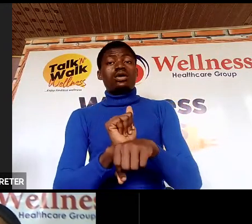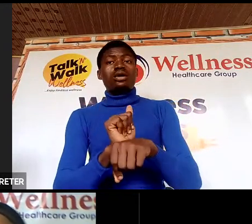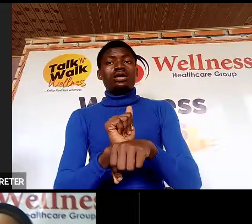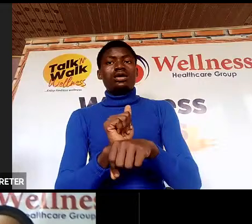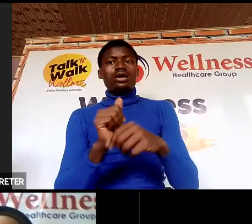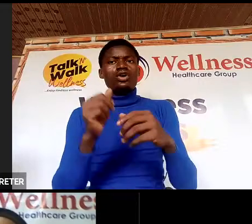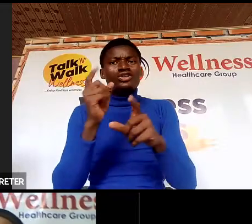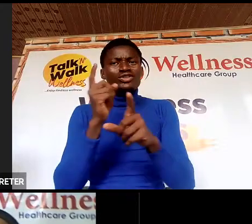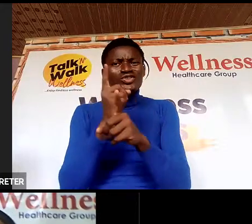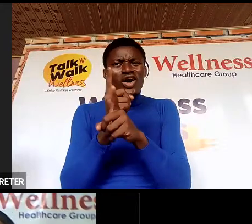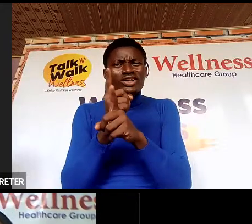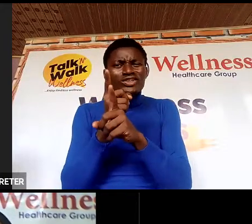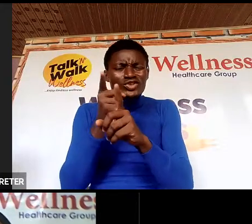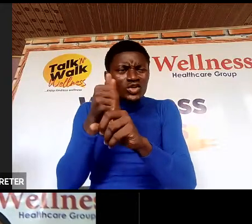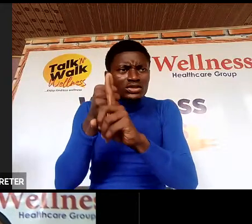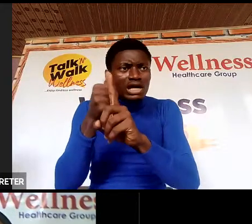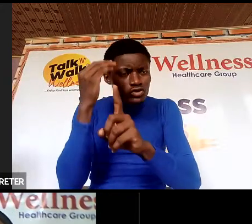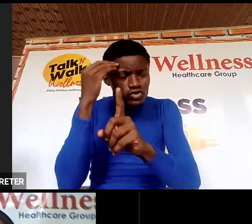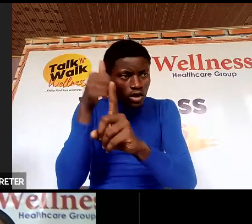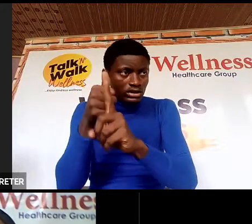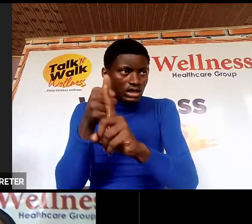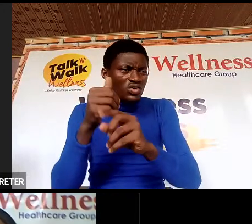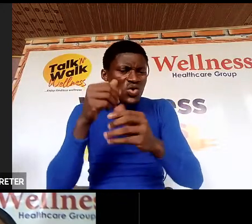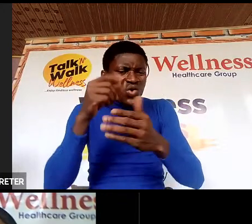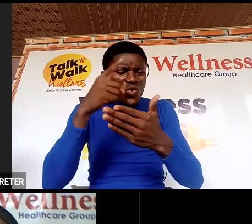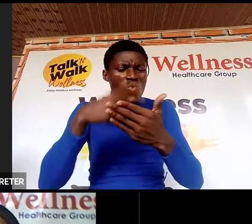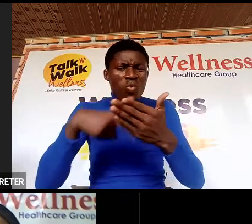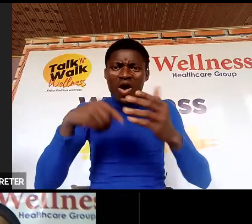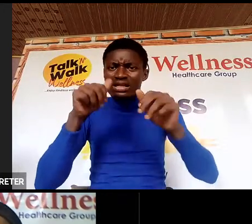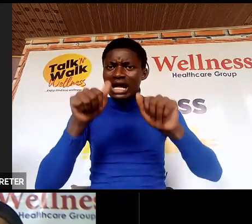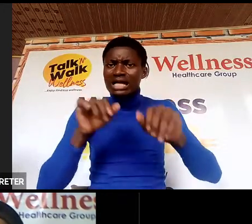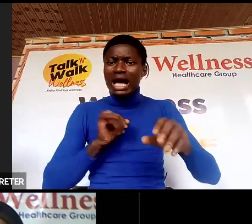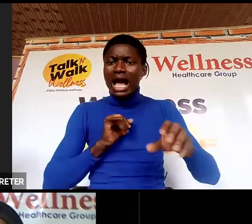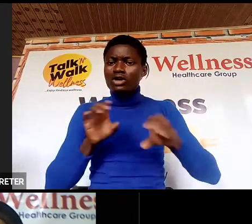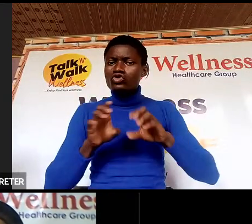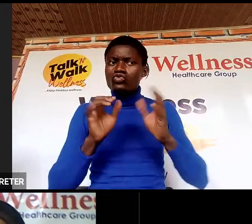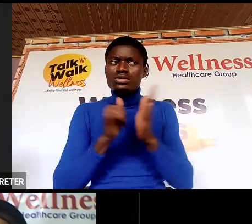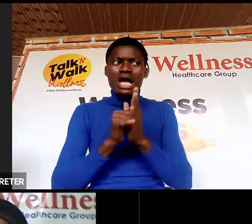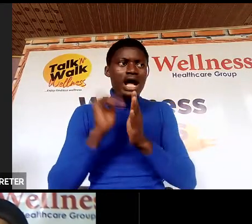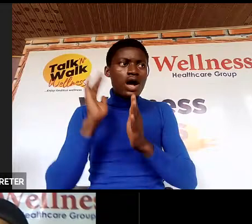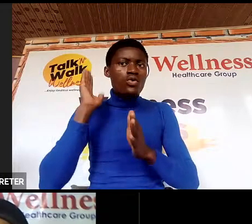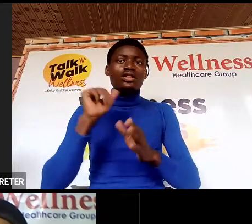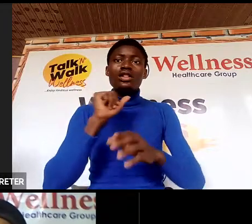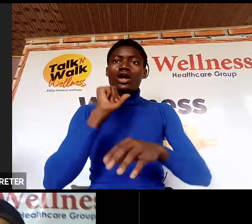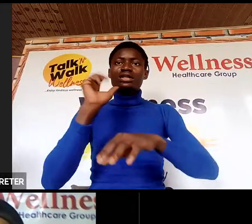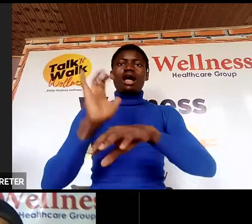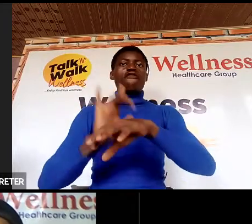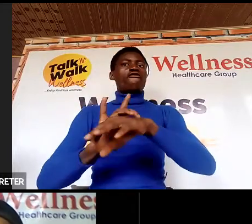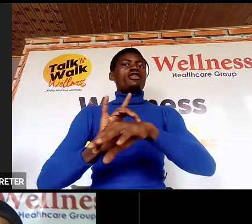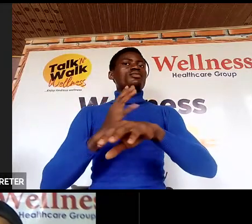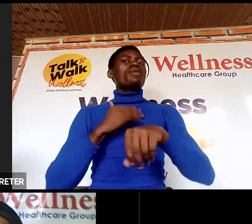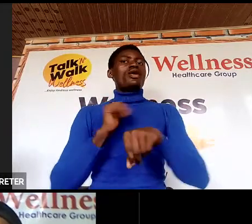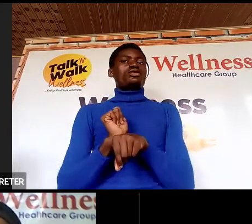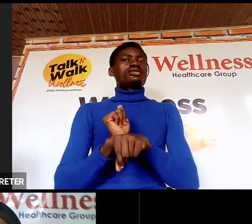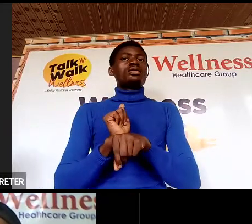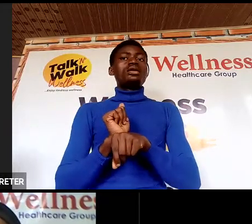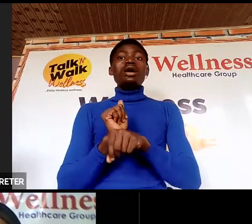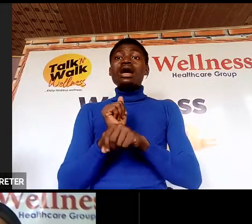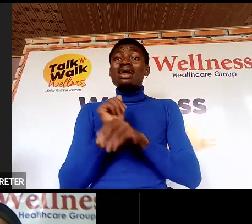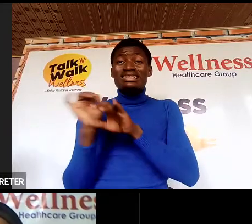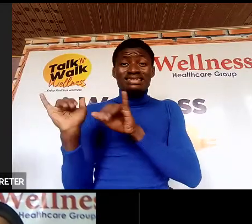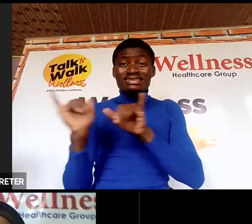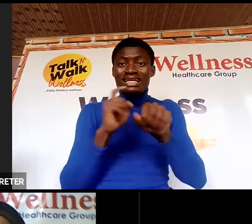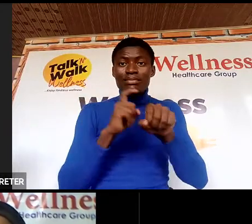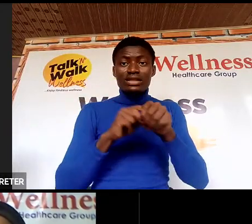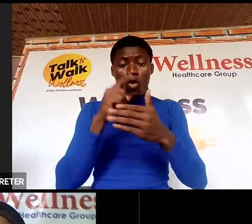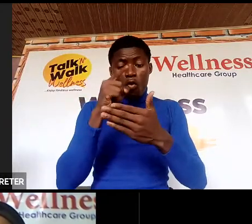work. At the same time, you enjoy doing, and it might be even based on some of the skills that you have or your things that you are already